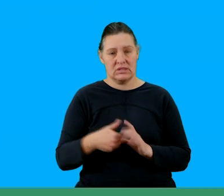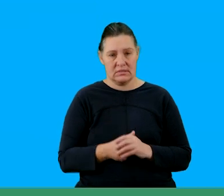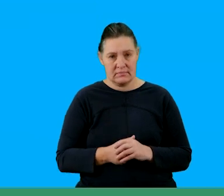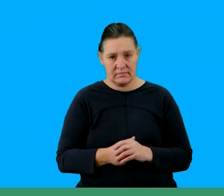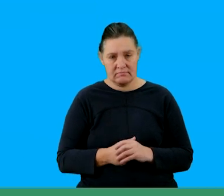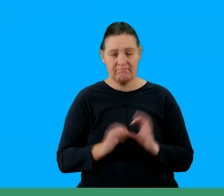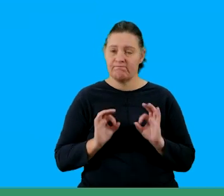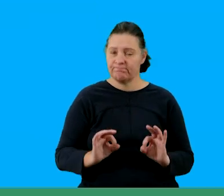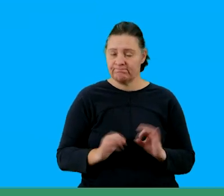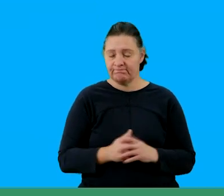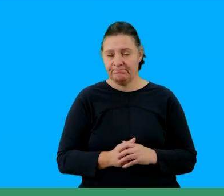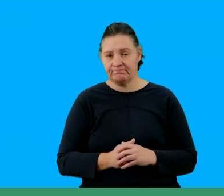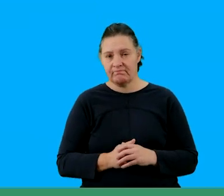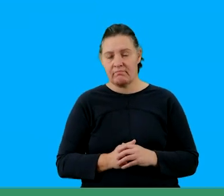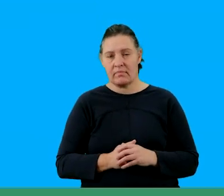assurance.